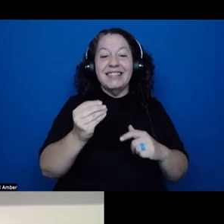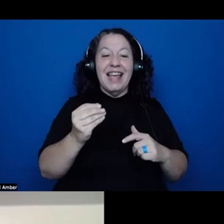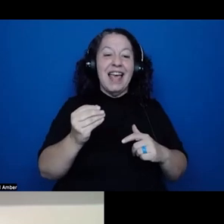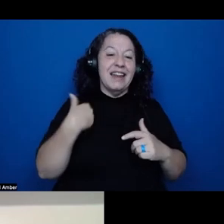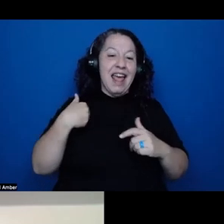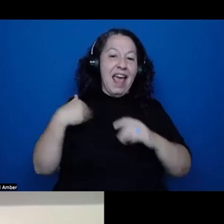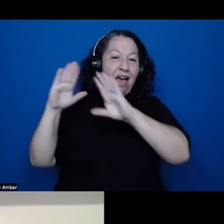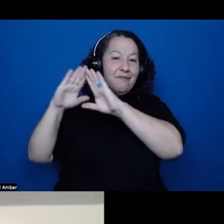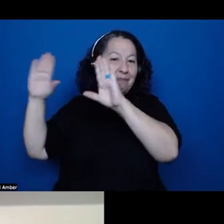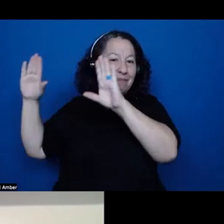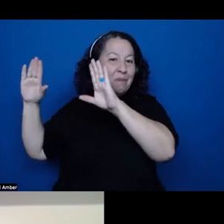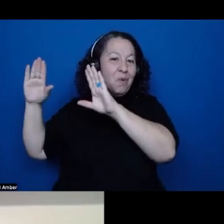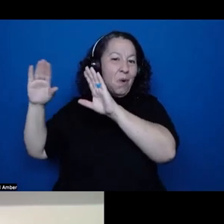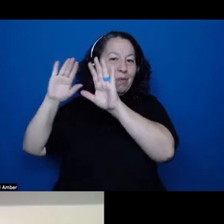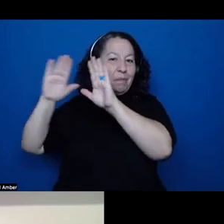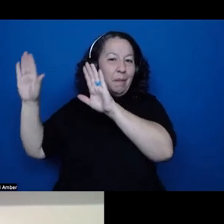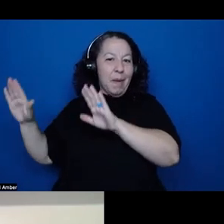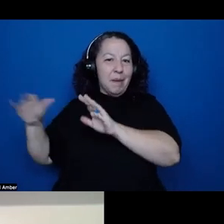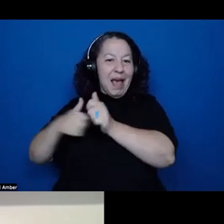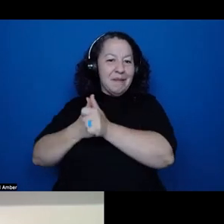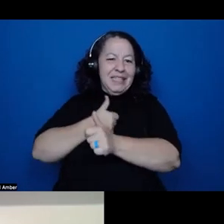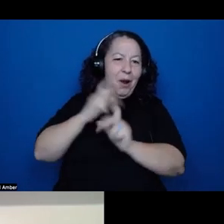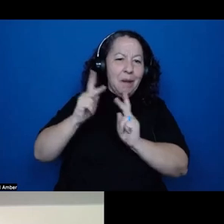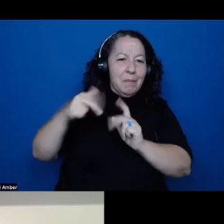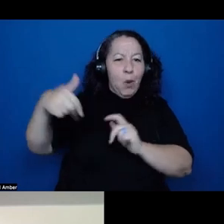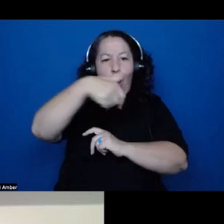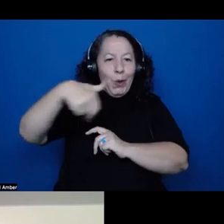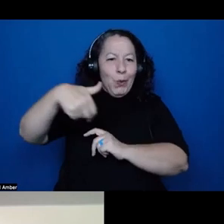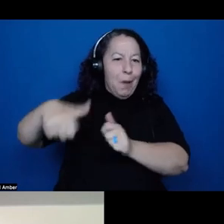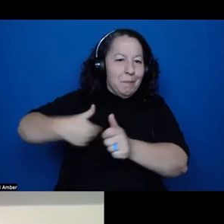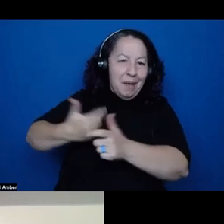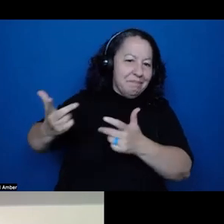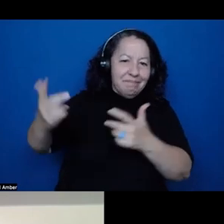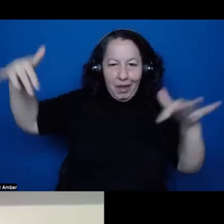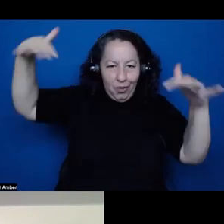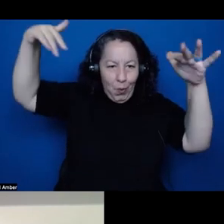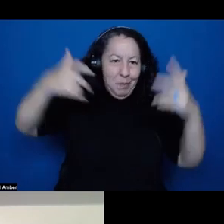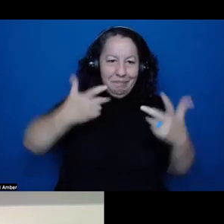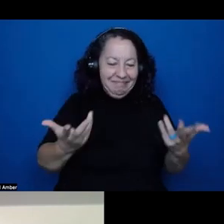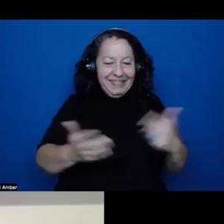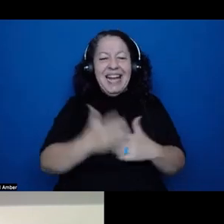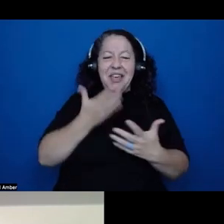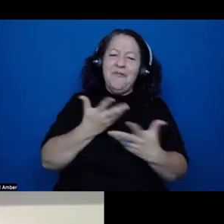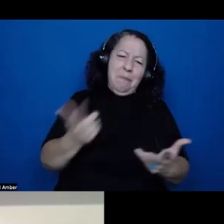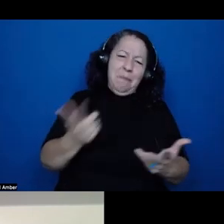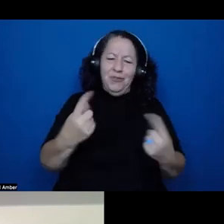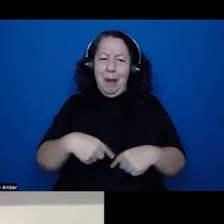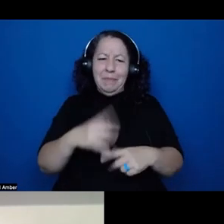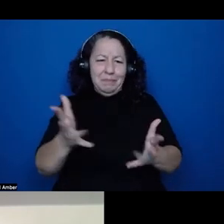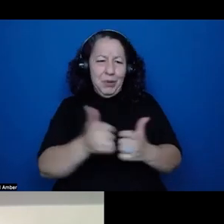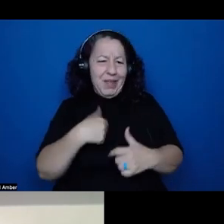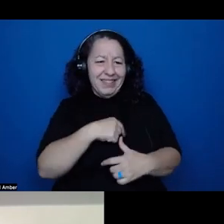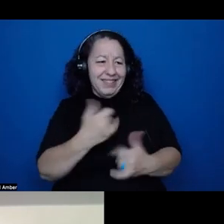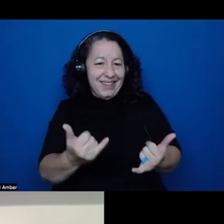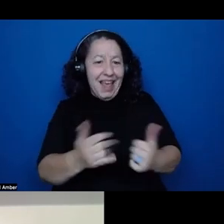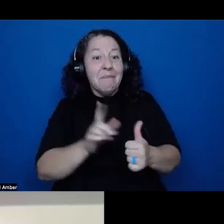me. Sorry if there's noise from people like walking around or whatever. And thank you very much for coming to speak with us today. So my